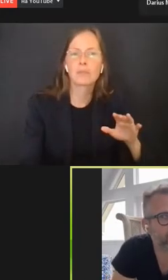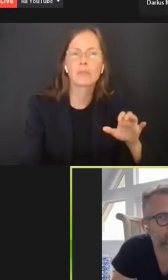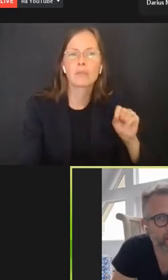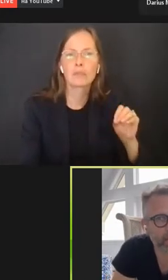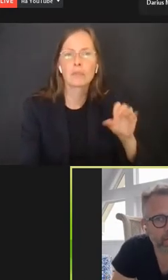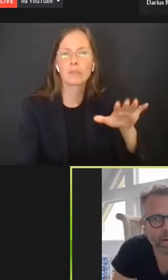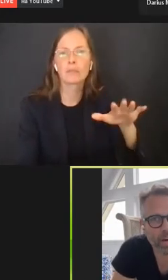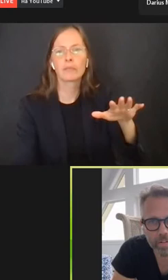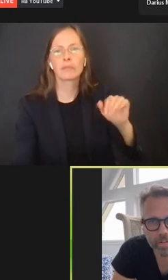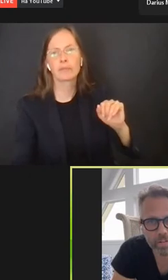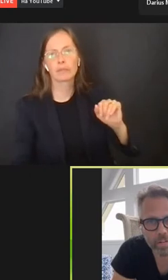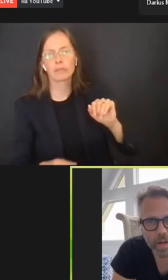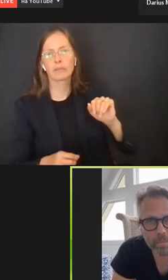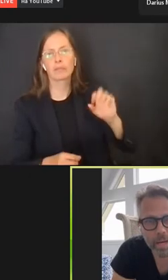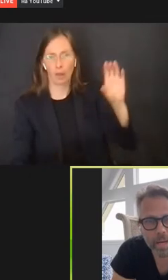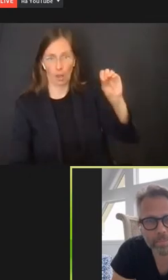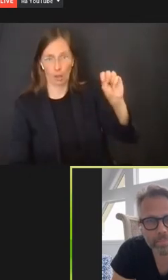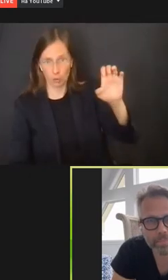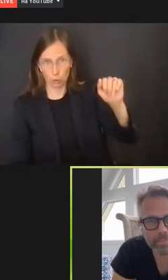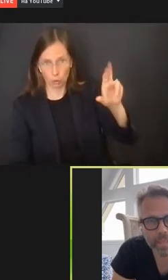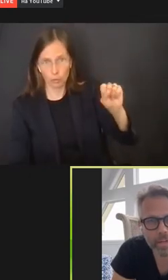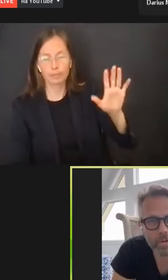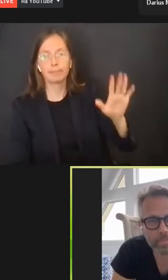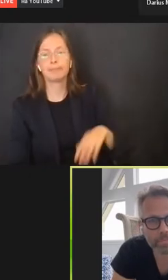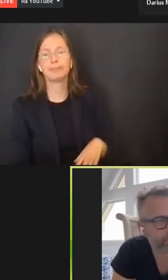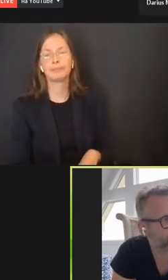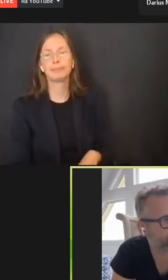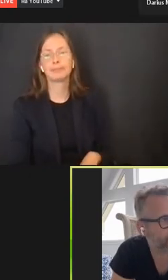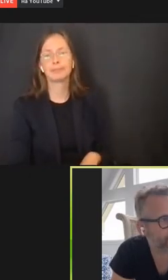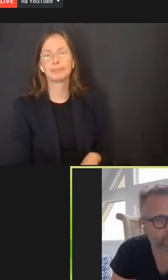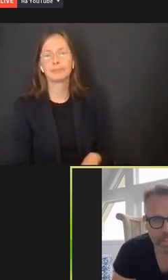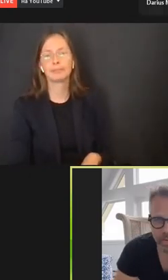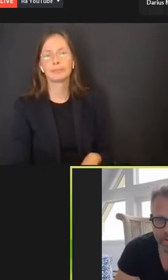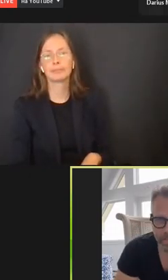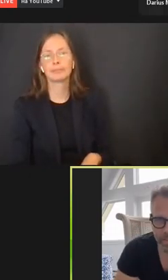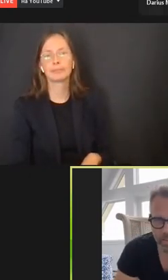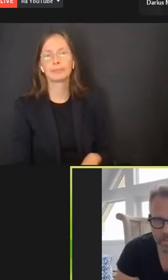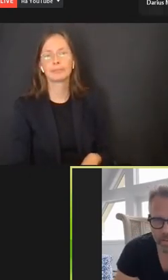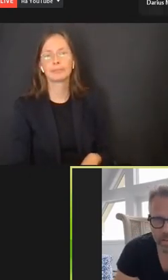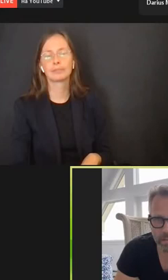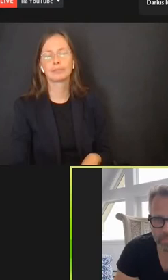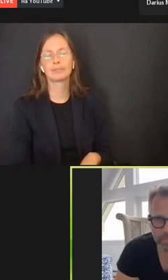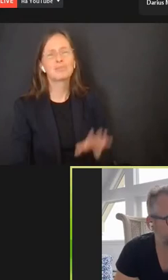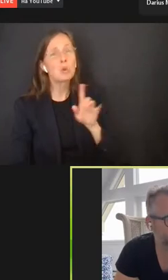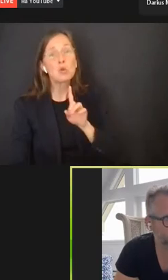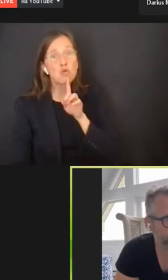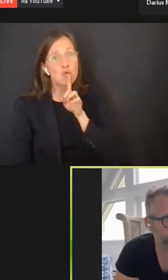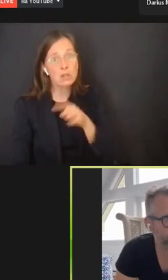here's the thing about the Oscars. You know, I haven't really talked about this at all.